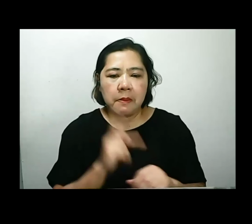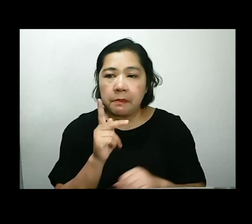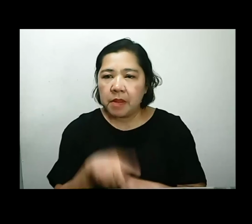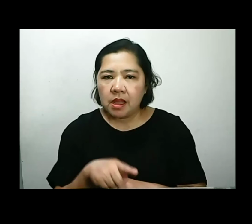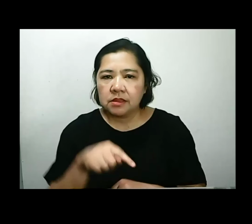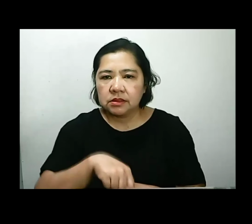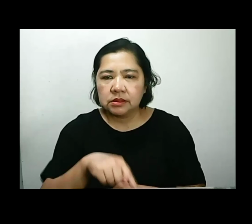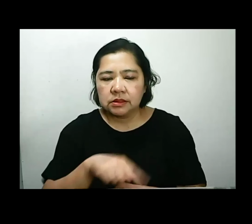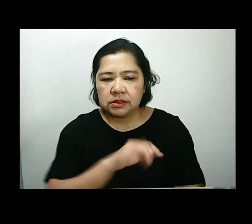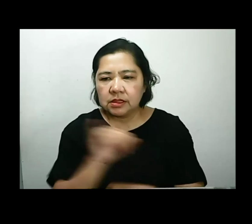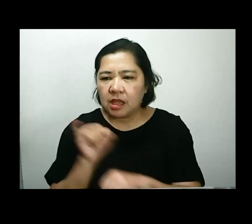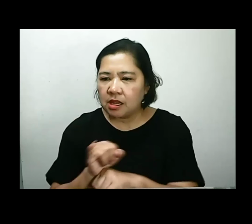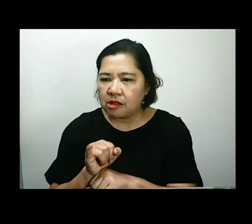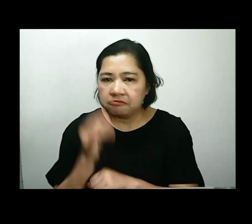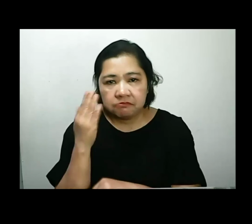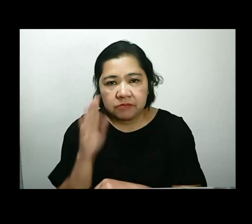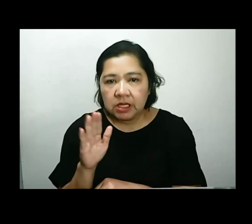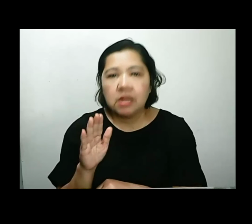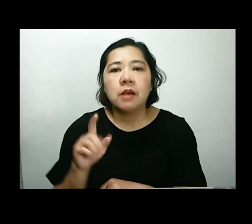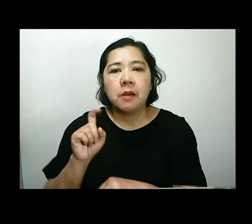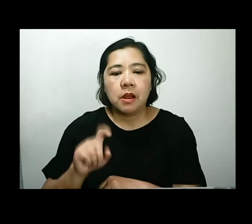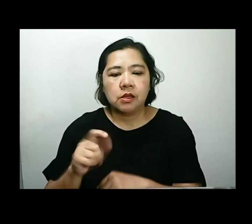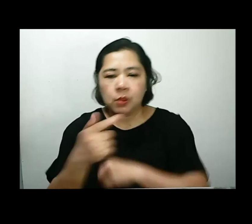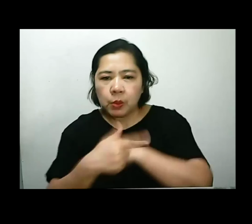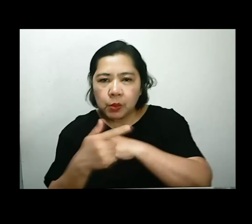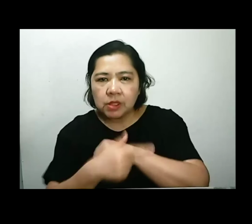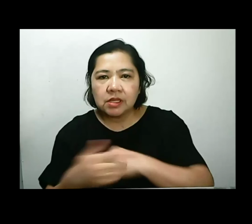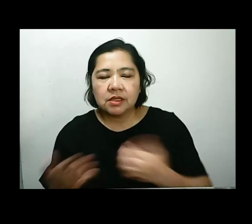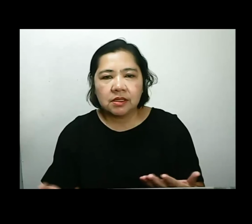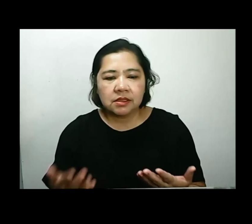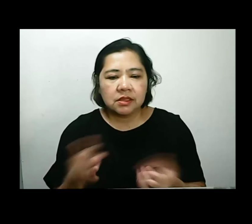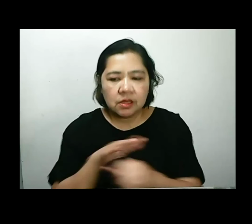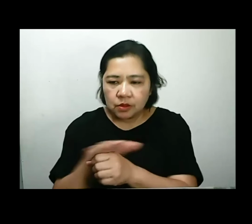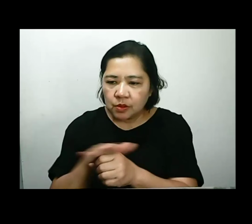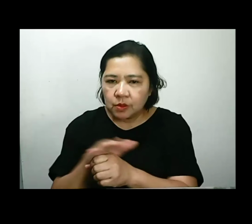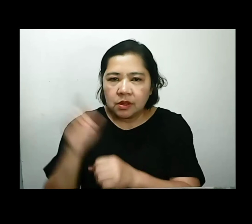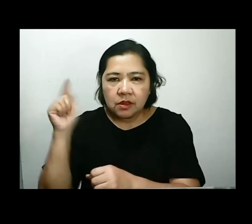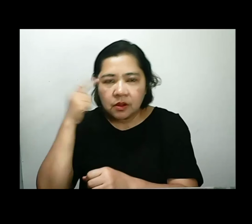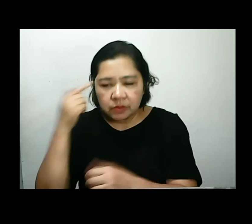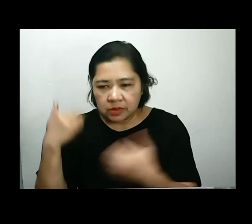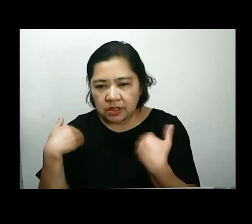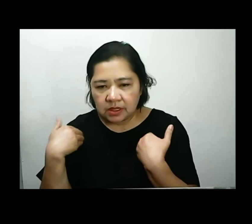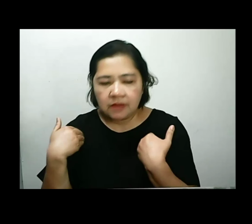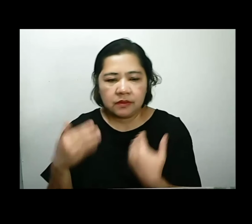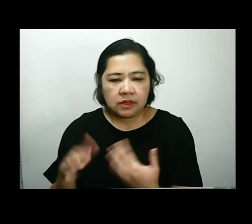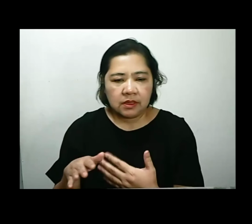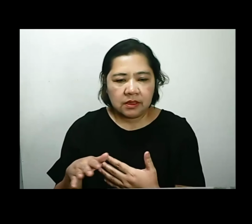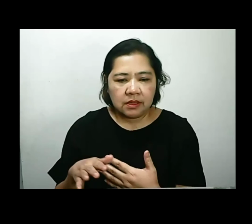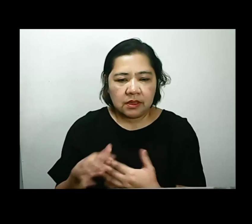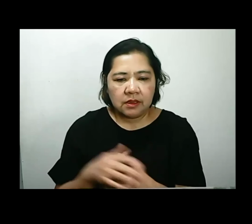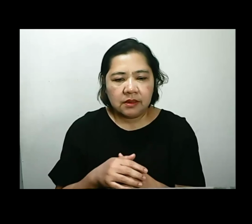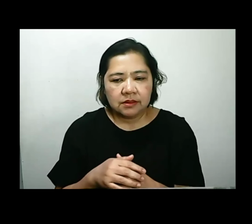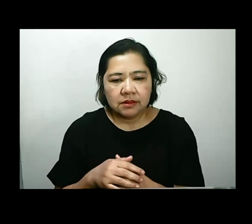said, Google there. Each local government says DRM plants. So what you should do is, you know, I said to